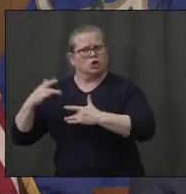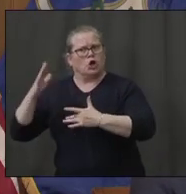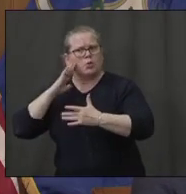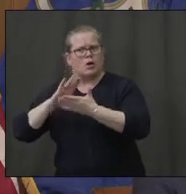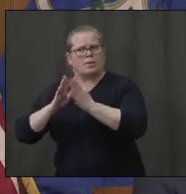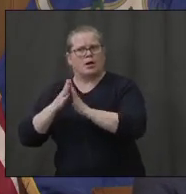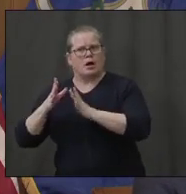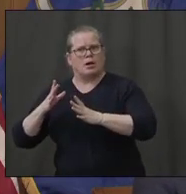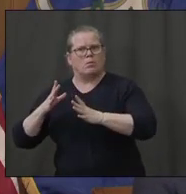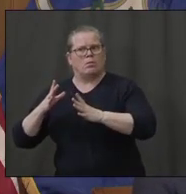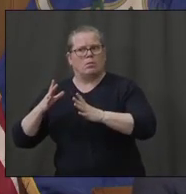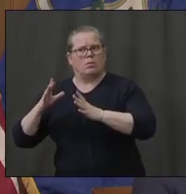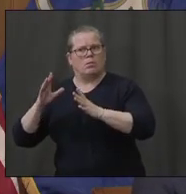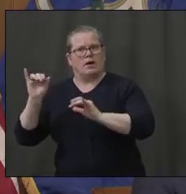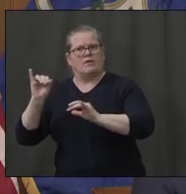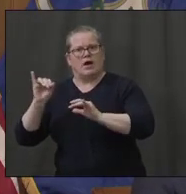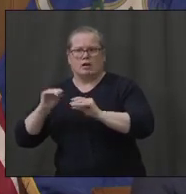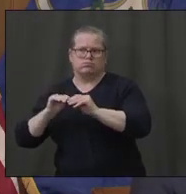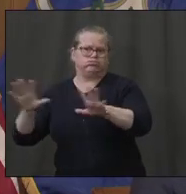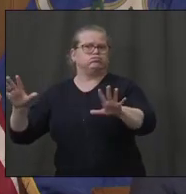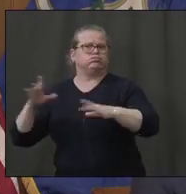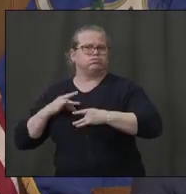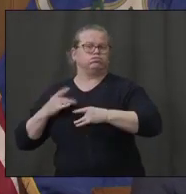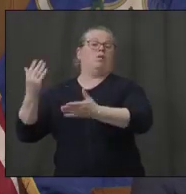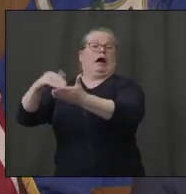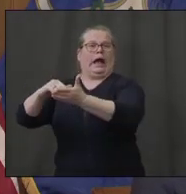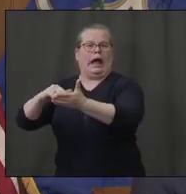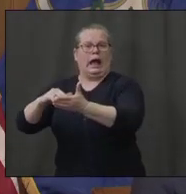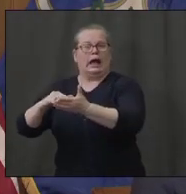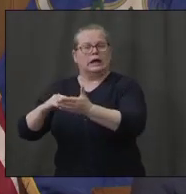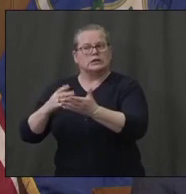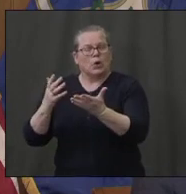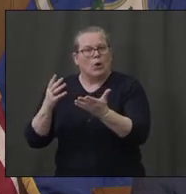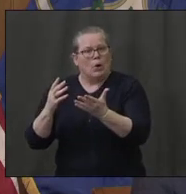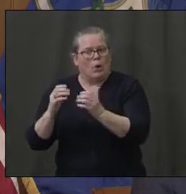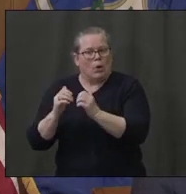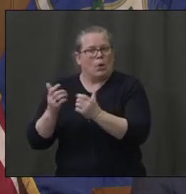point. When we get across the apex of those curves,